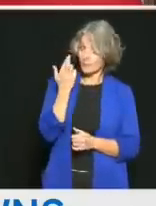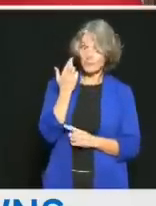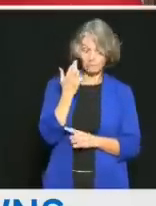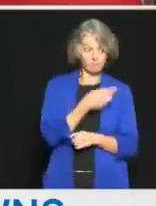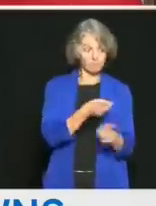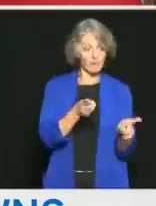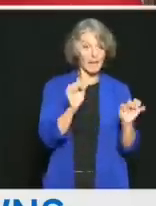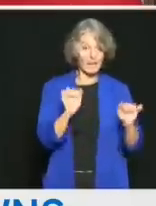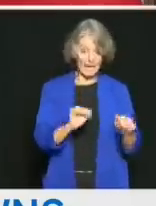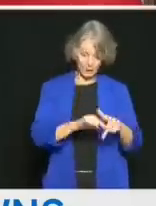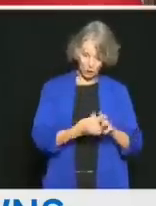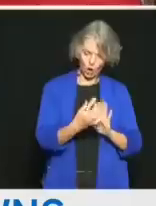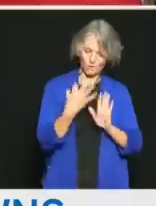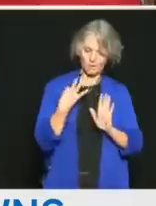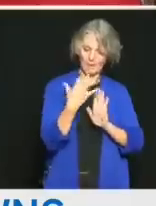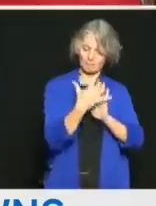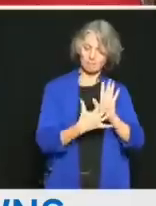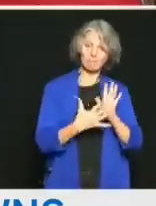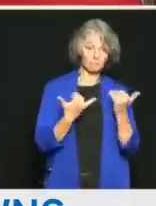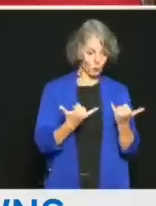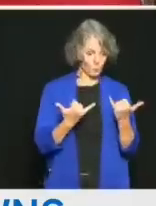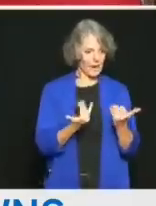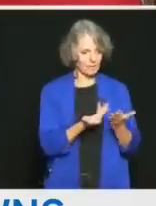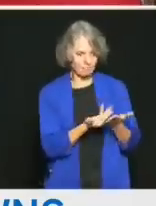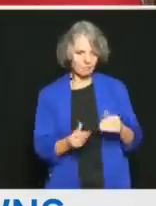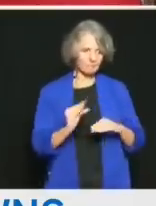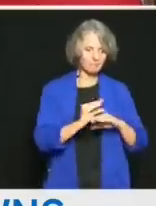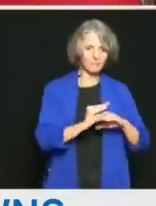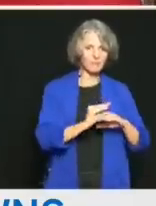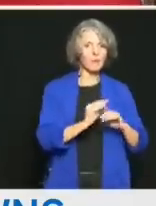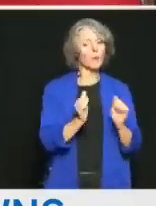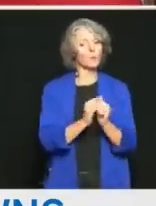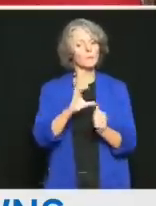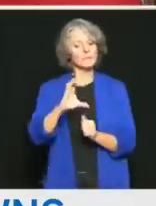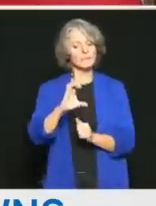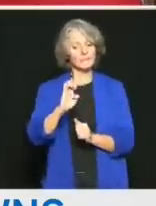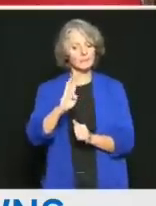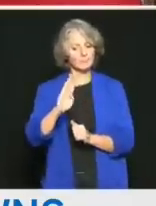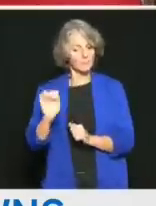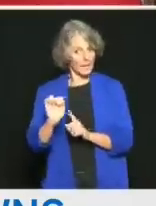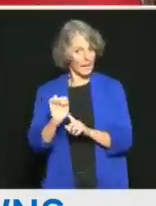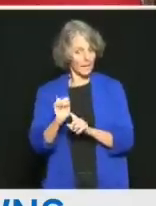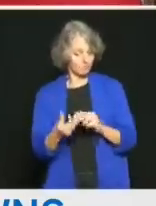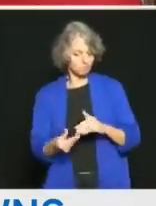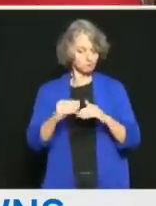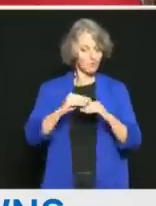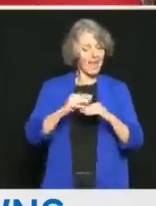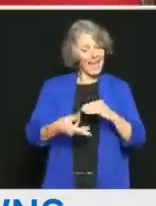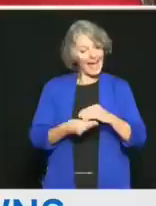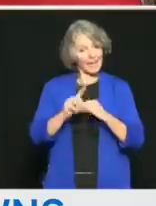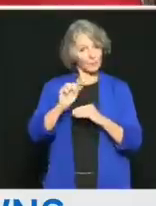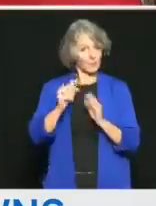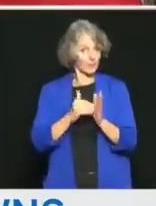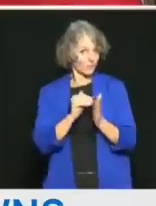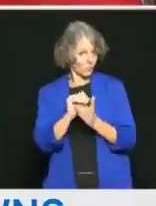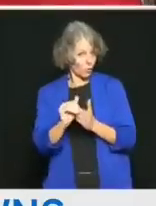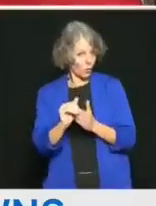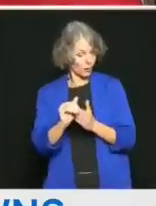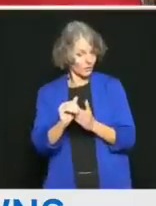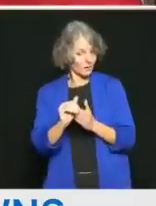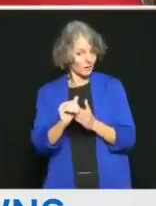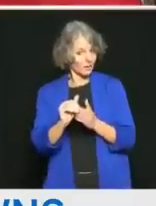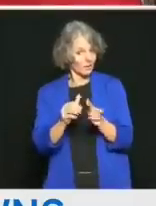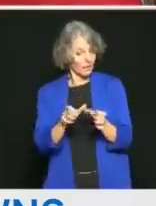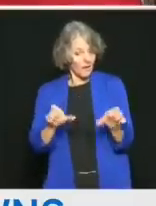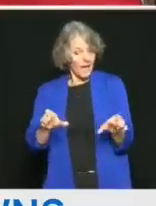start applying for today, together with the CEBA top-up, an extra $20,000, $10,000 of which will